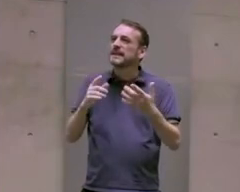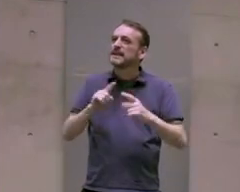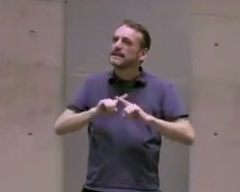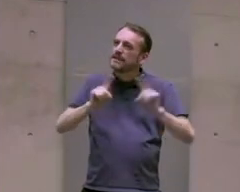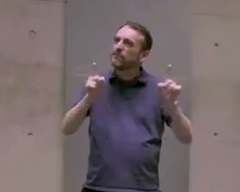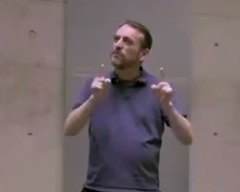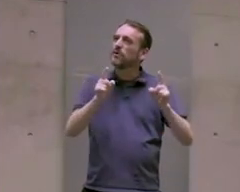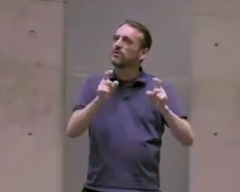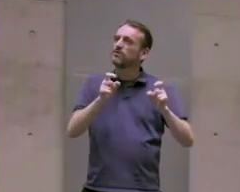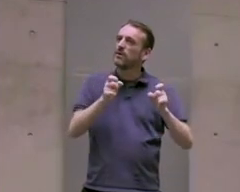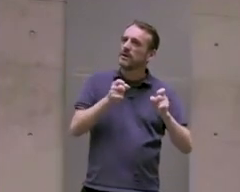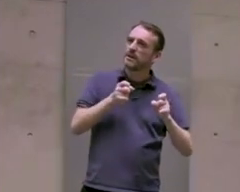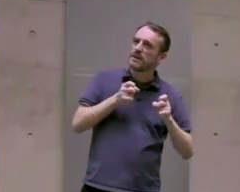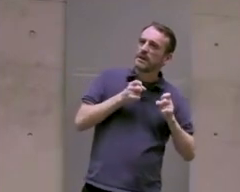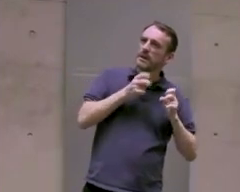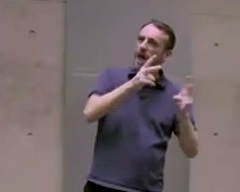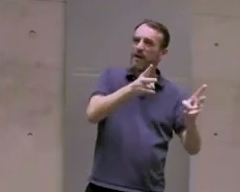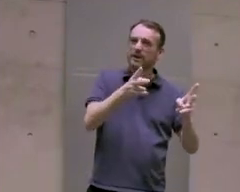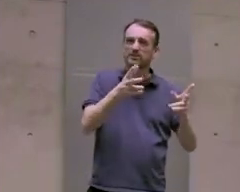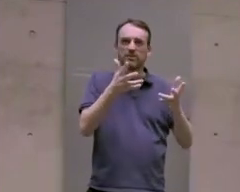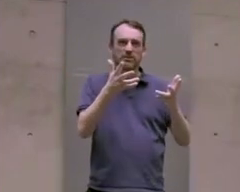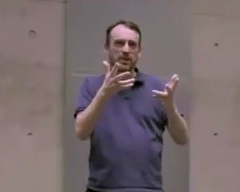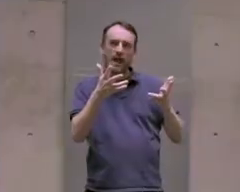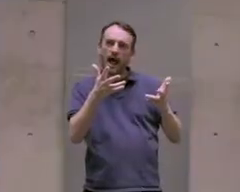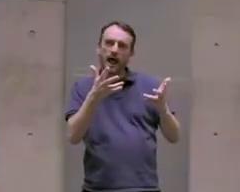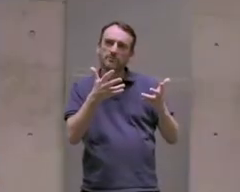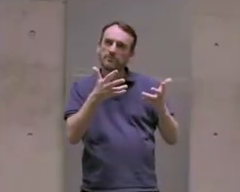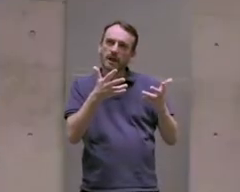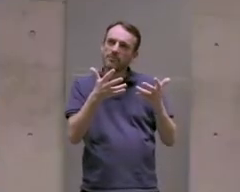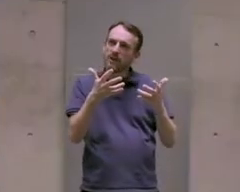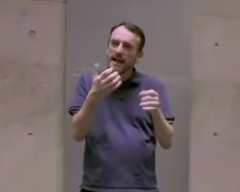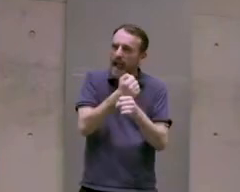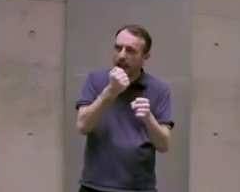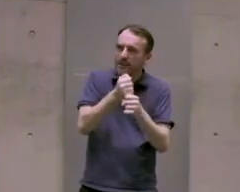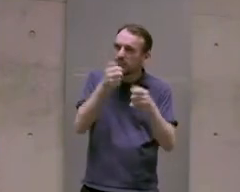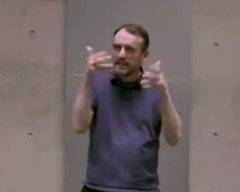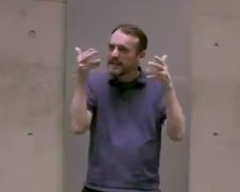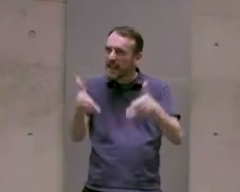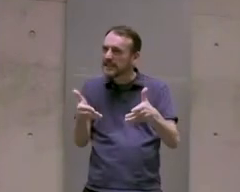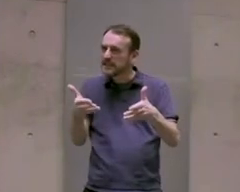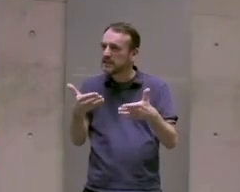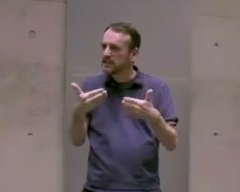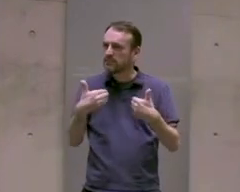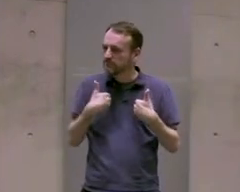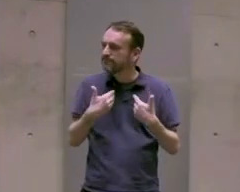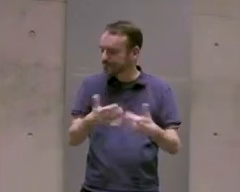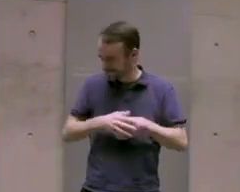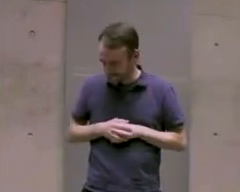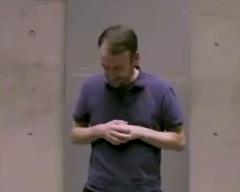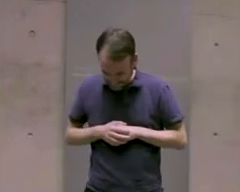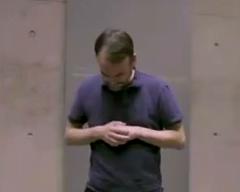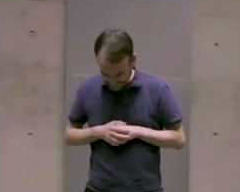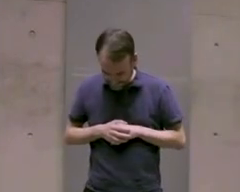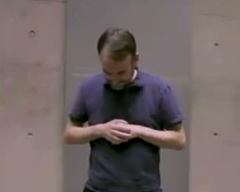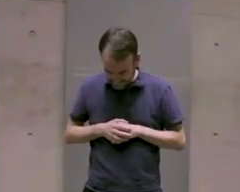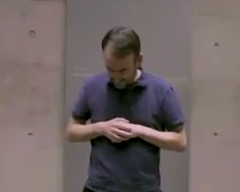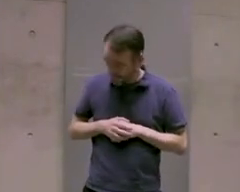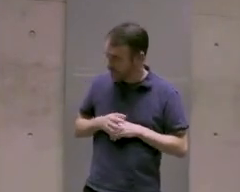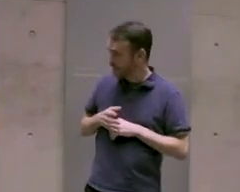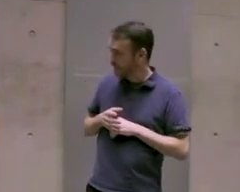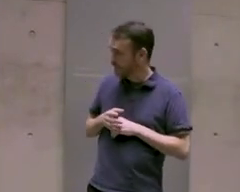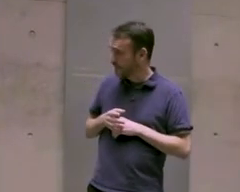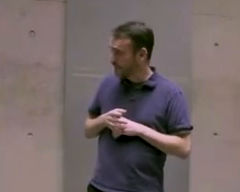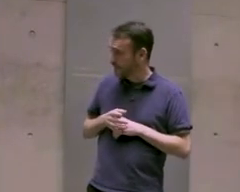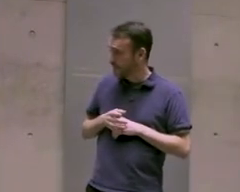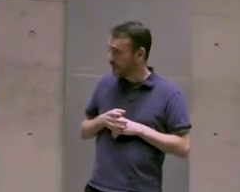folks would struggle to or would be harder or more expensive for them to do. I know a big thing that some solo devs struggle with is